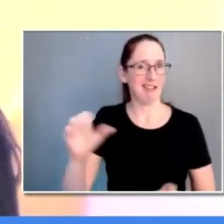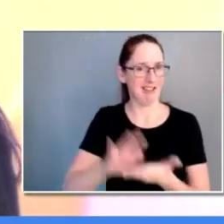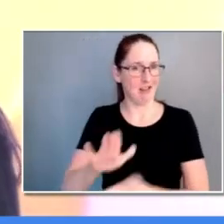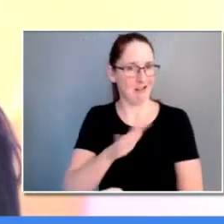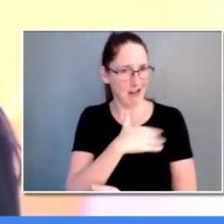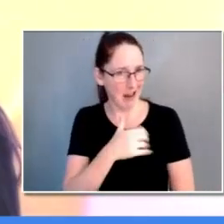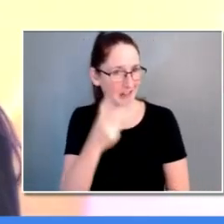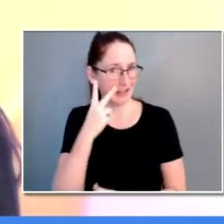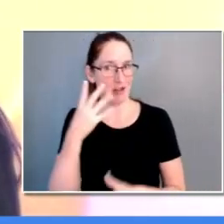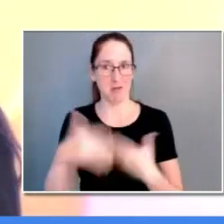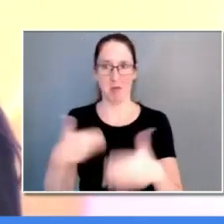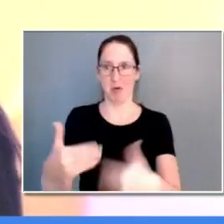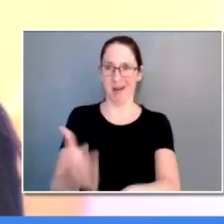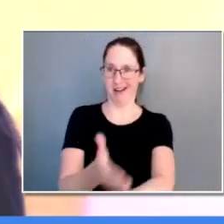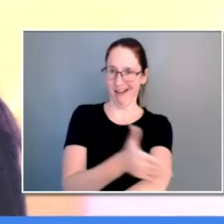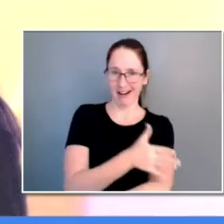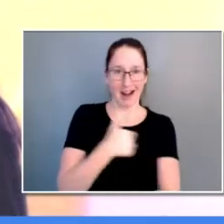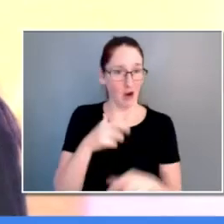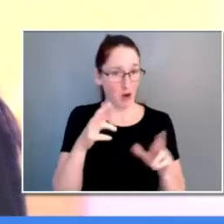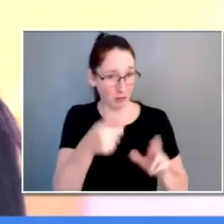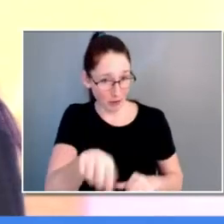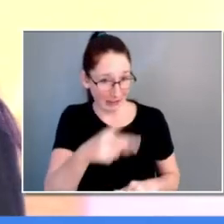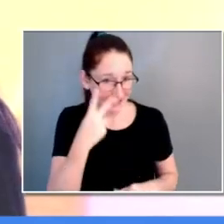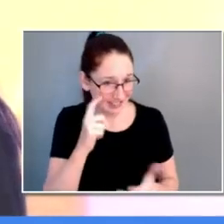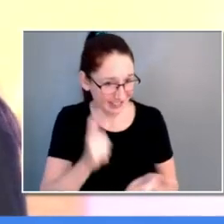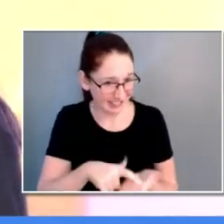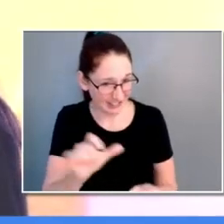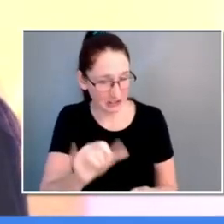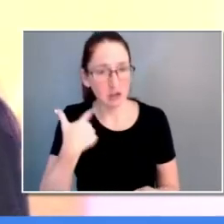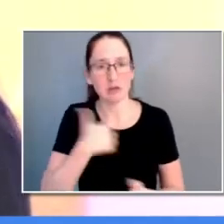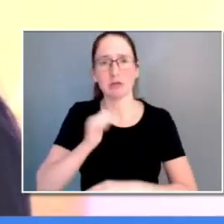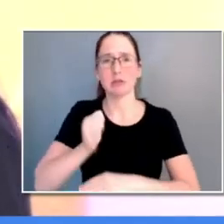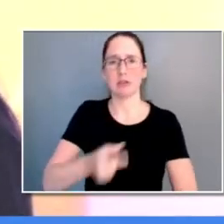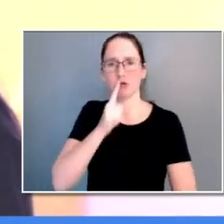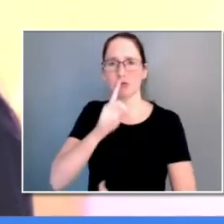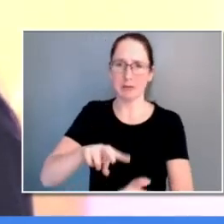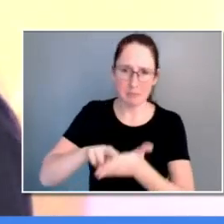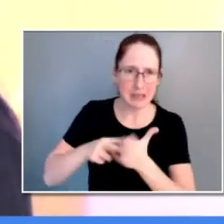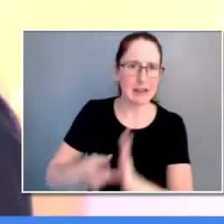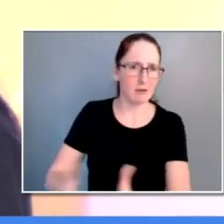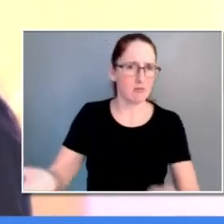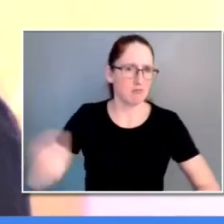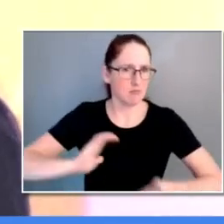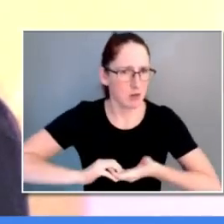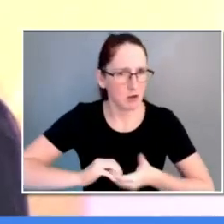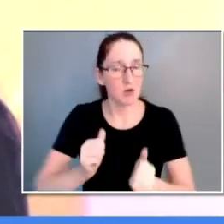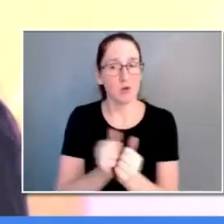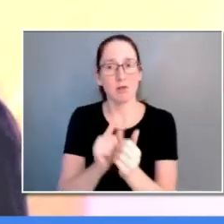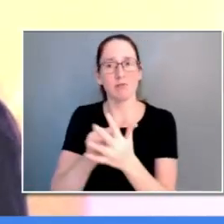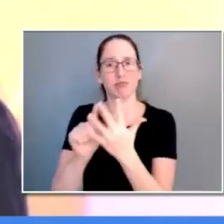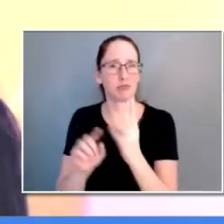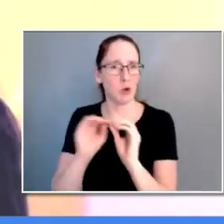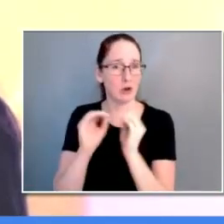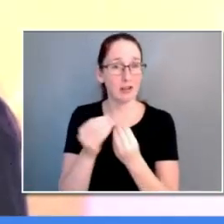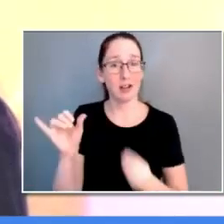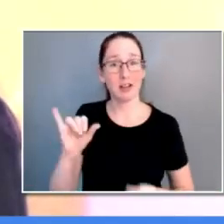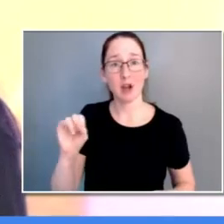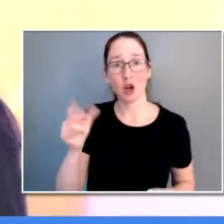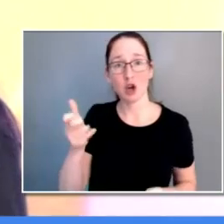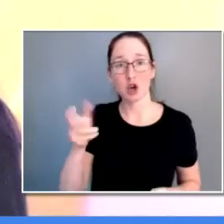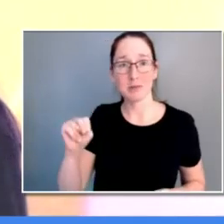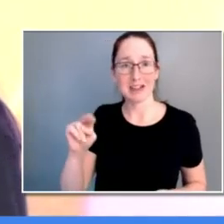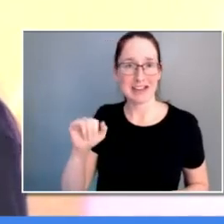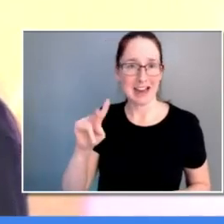progress, and I hope you all have too. We've established meaningful partnerships with organizations such as Urban Native